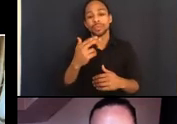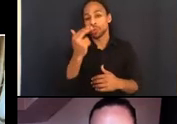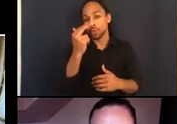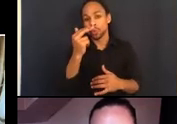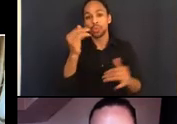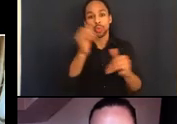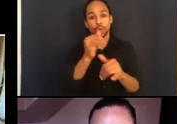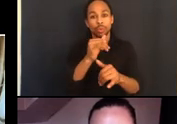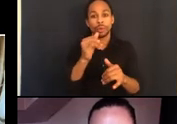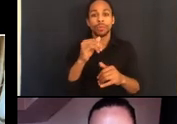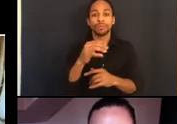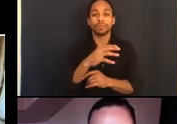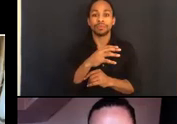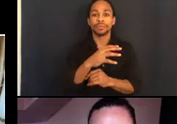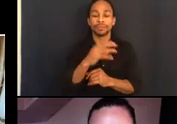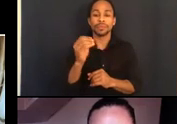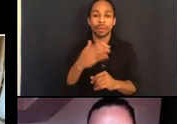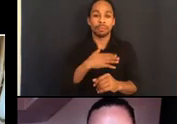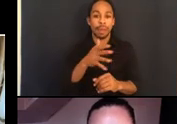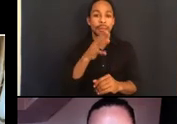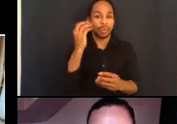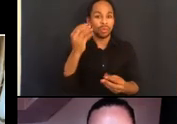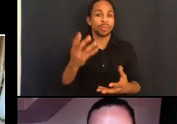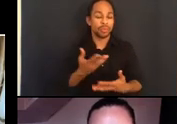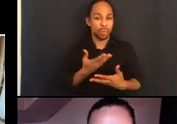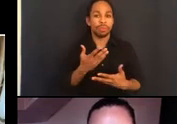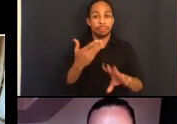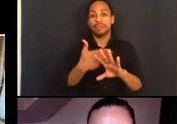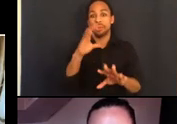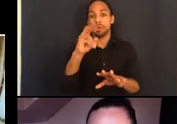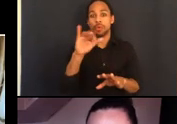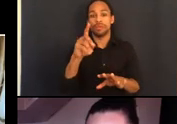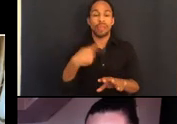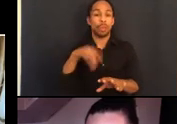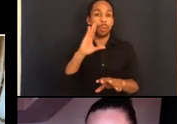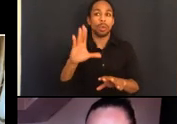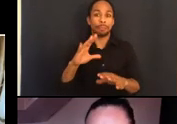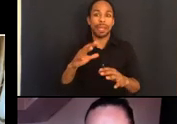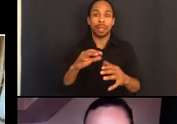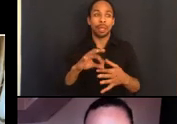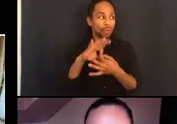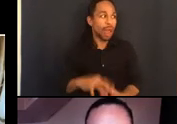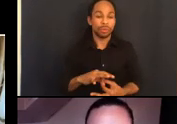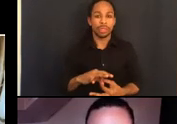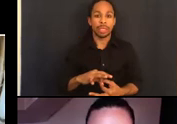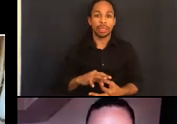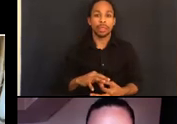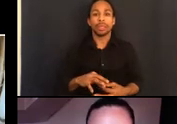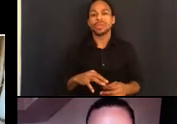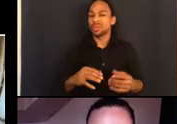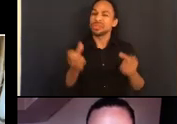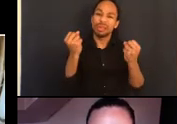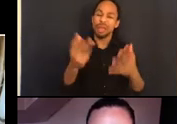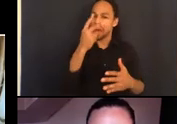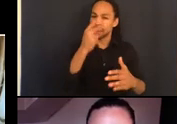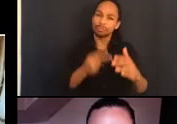was also telling us even before COVID that we're going to be grounded, and my work has been international. And so heeding to these stories and